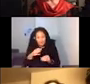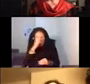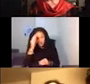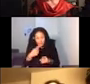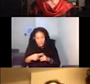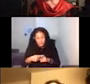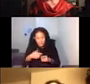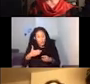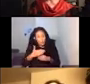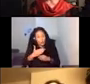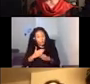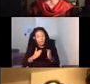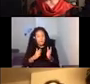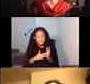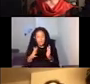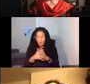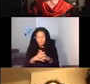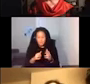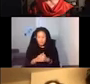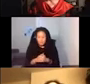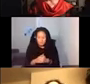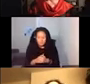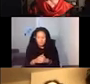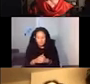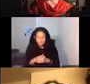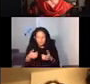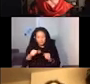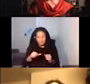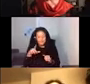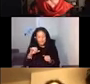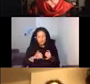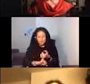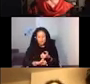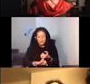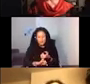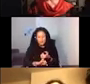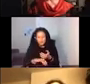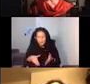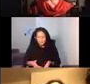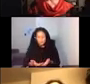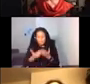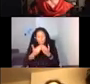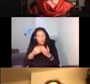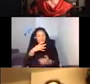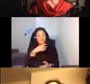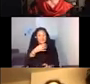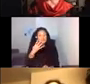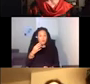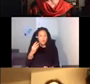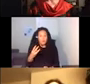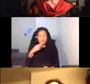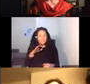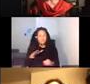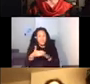as a midwife in the Thurrock district. Carol Sidney was born in 1943 in Westmoreland,